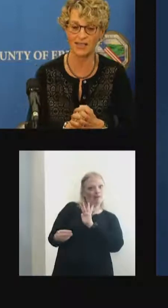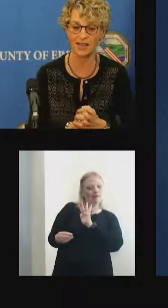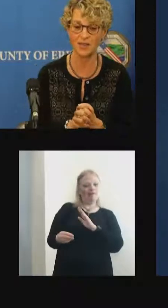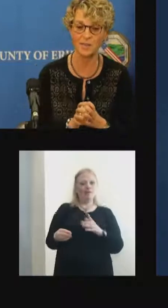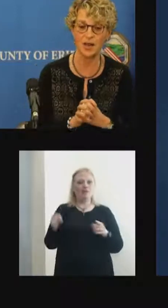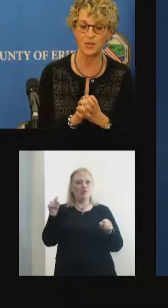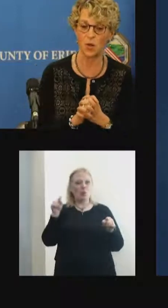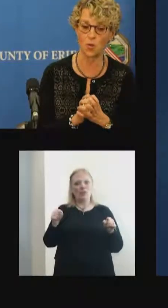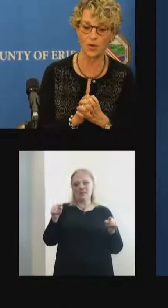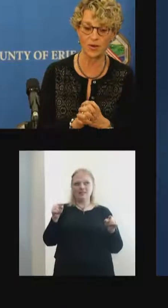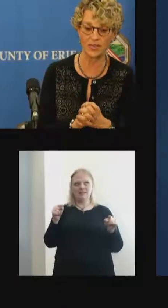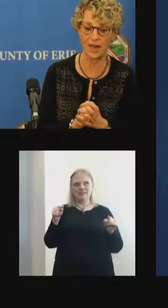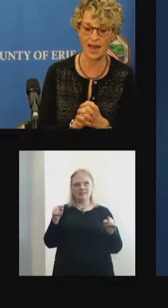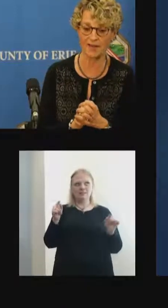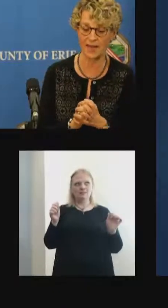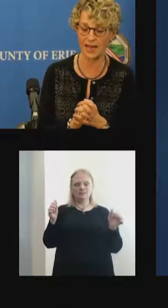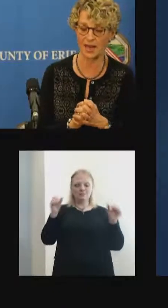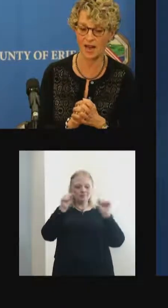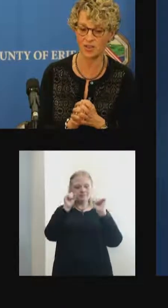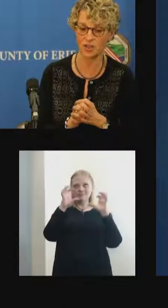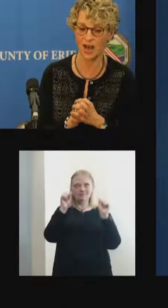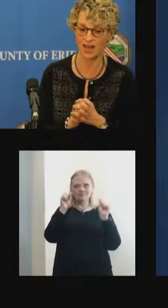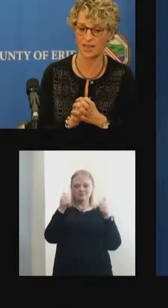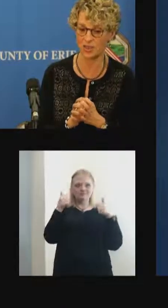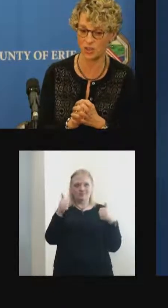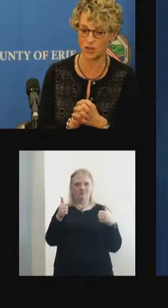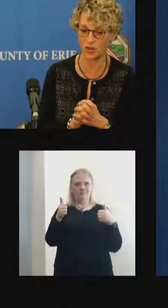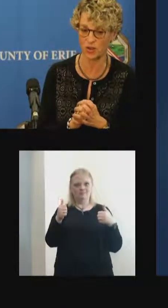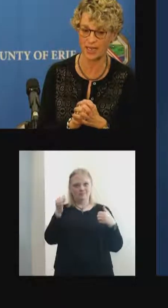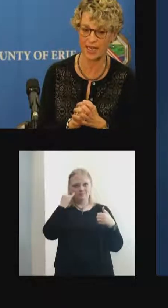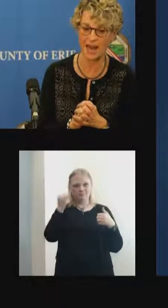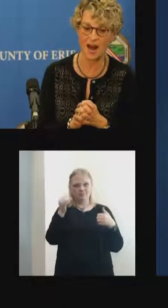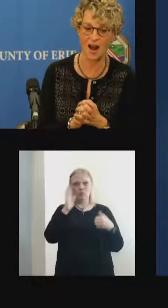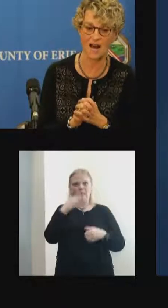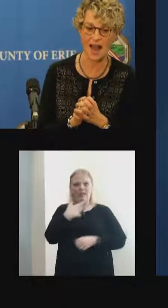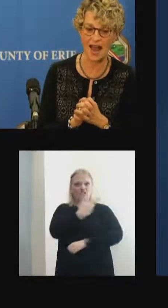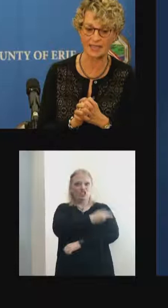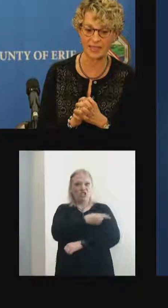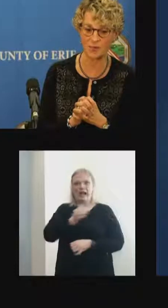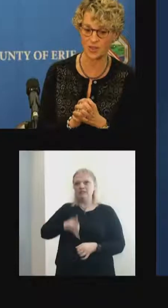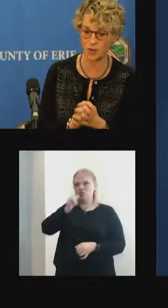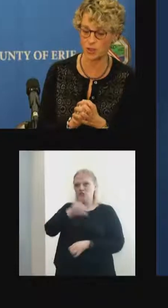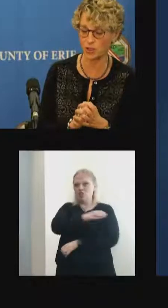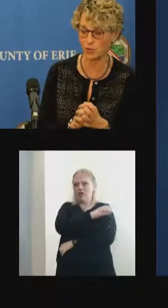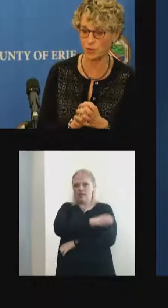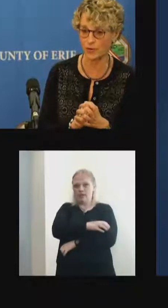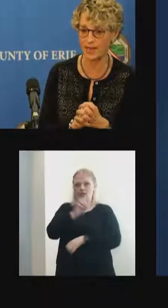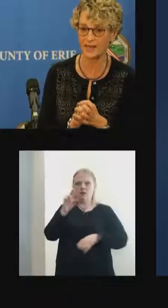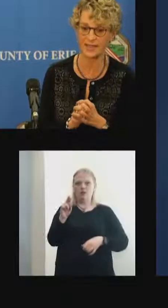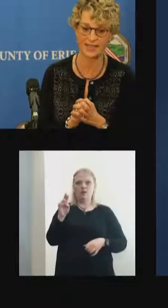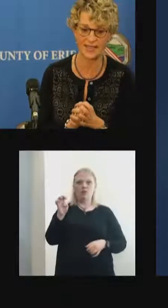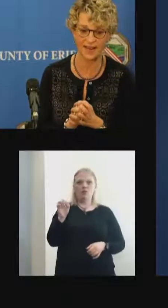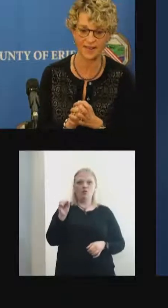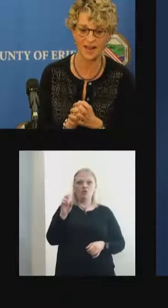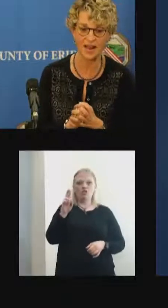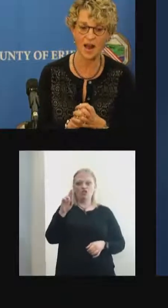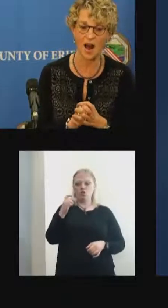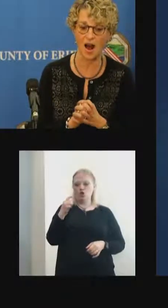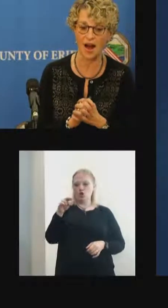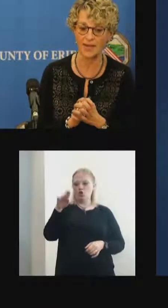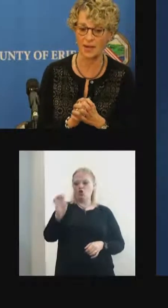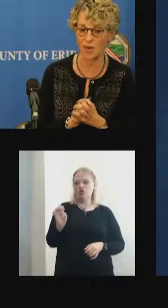novel idea. So we're going to have a shot and a chaser clinic at Resurgence Brewery this